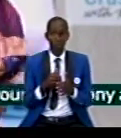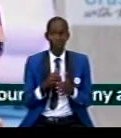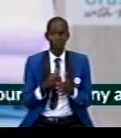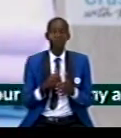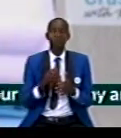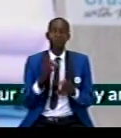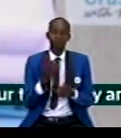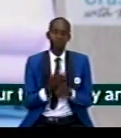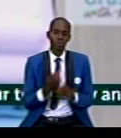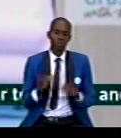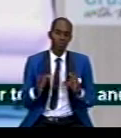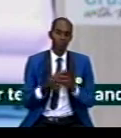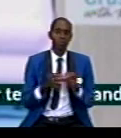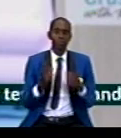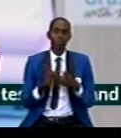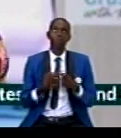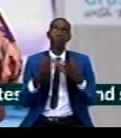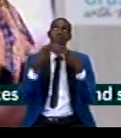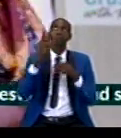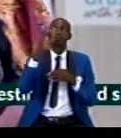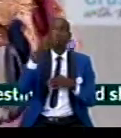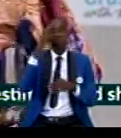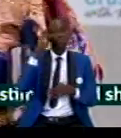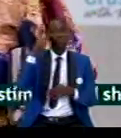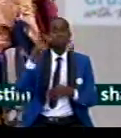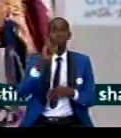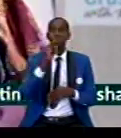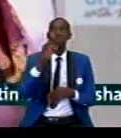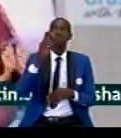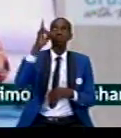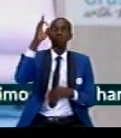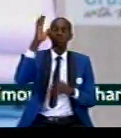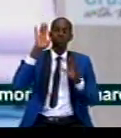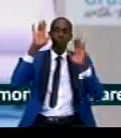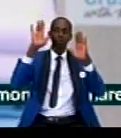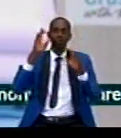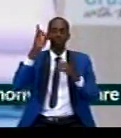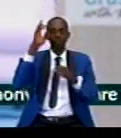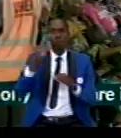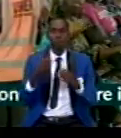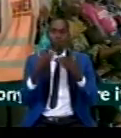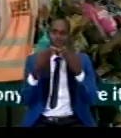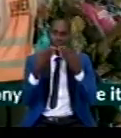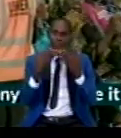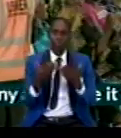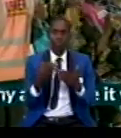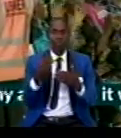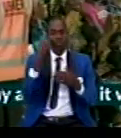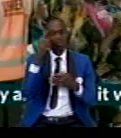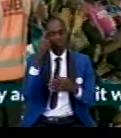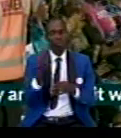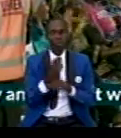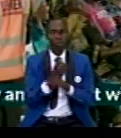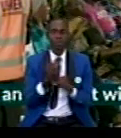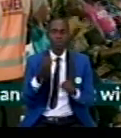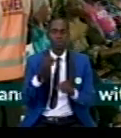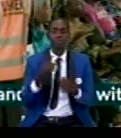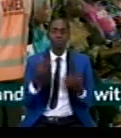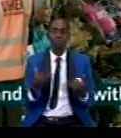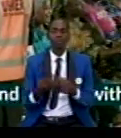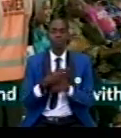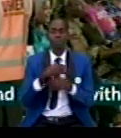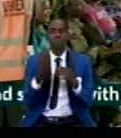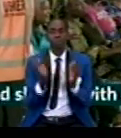Daddy, thank you for saving me today. Praise the Lord! Put your hands together.